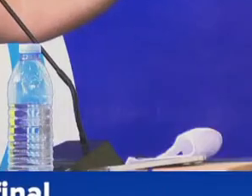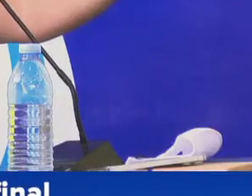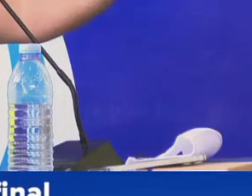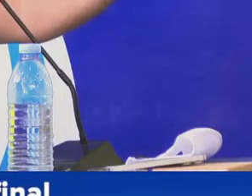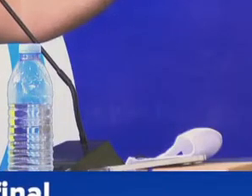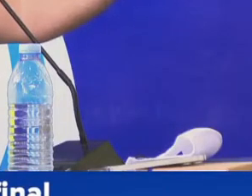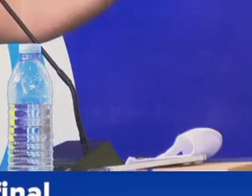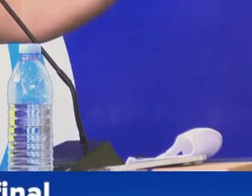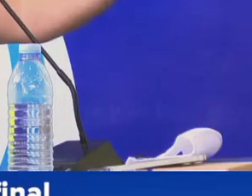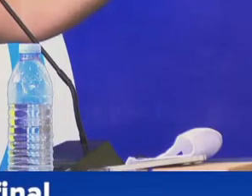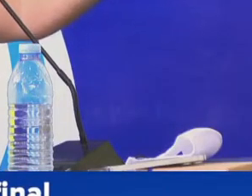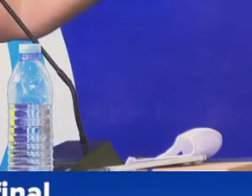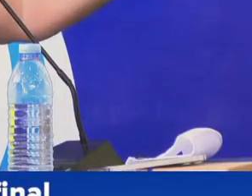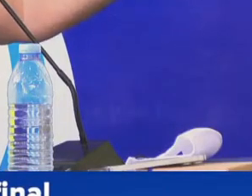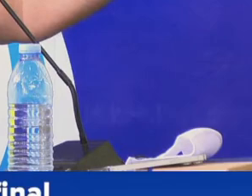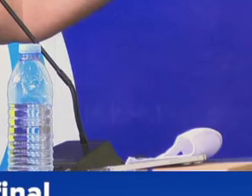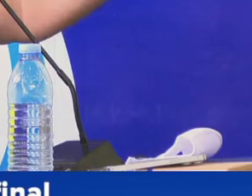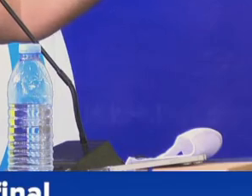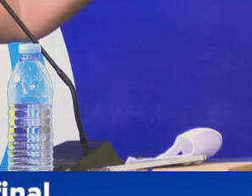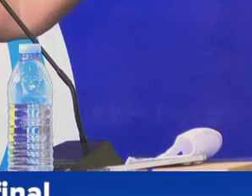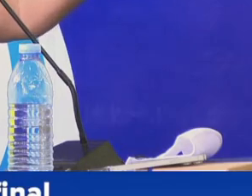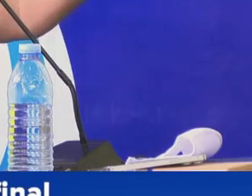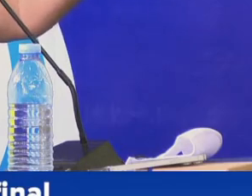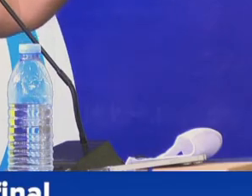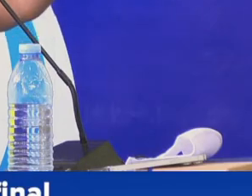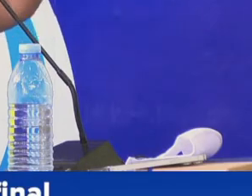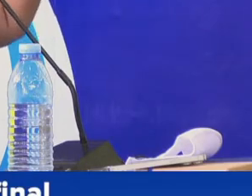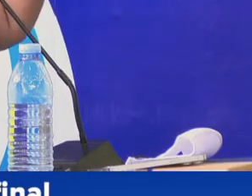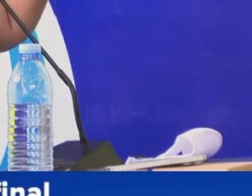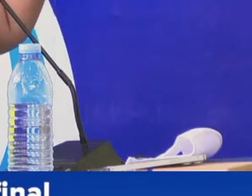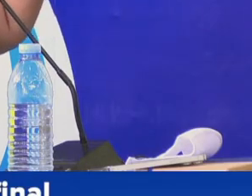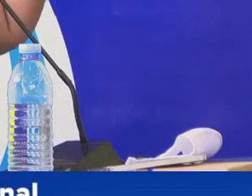in business. We said to them, look,